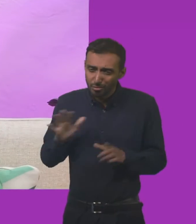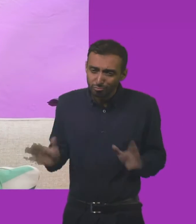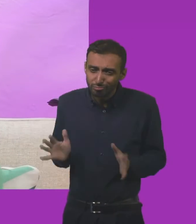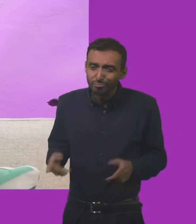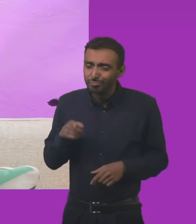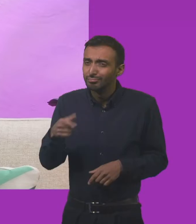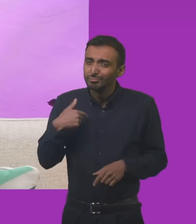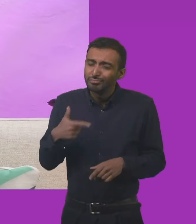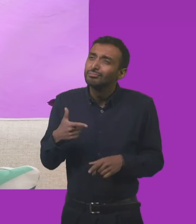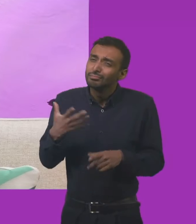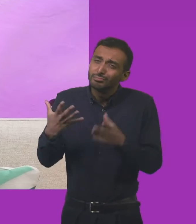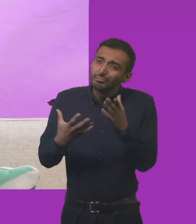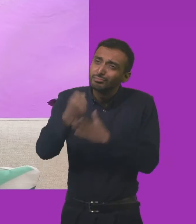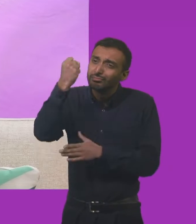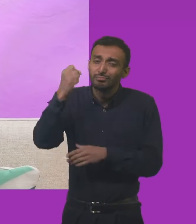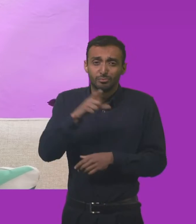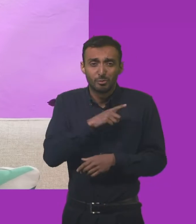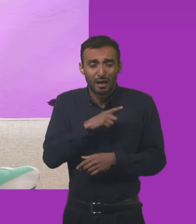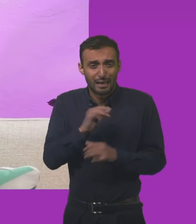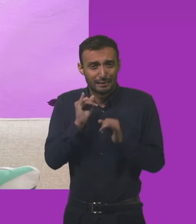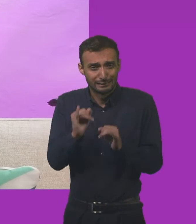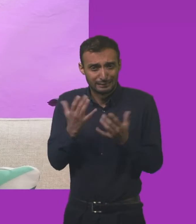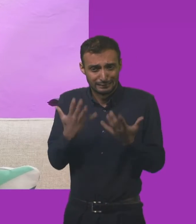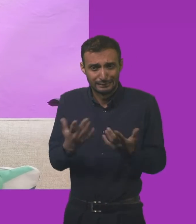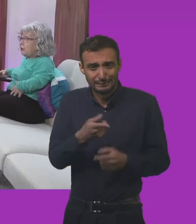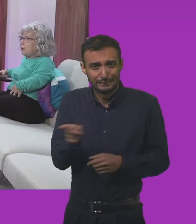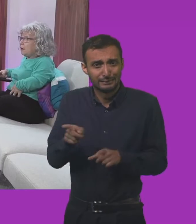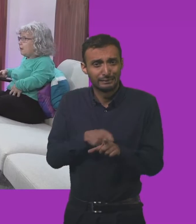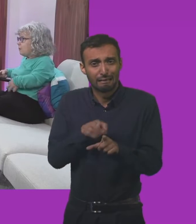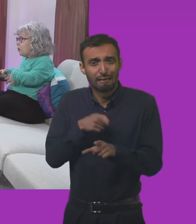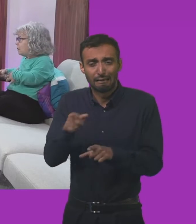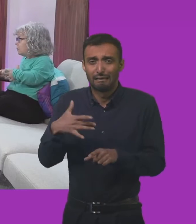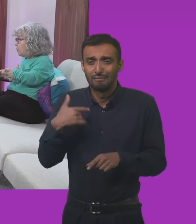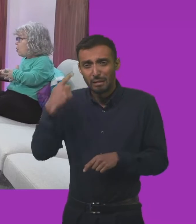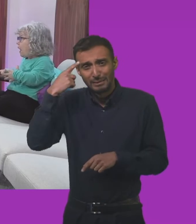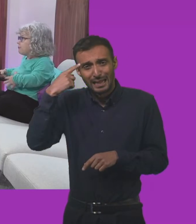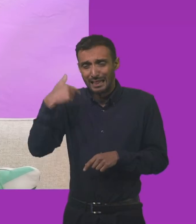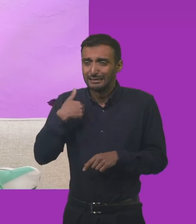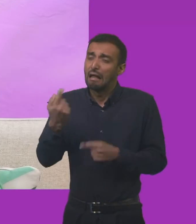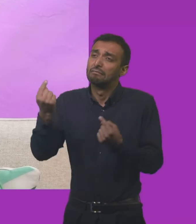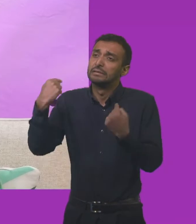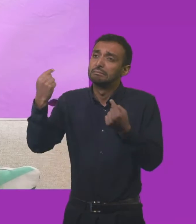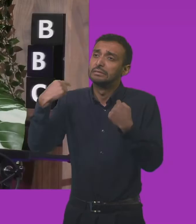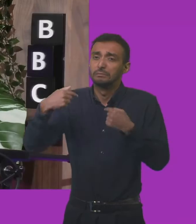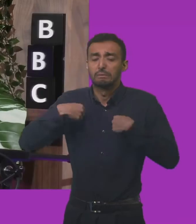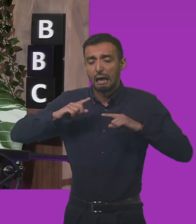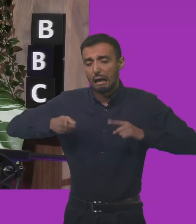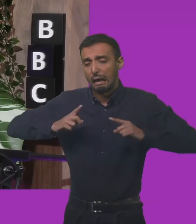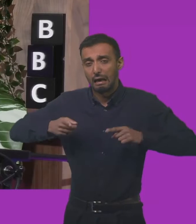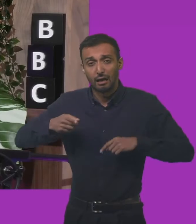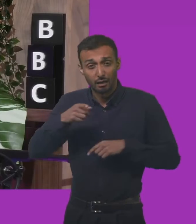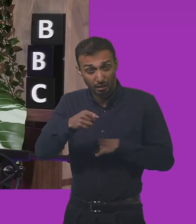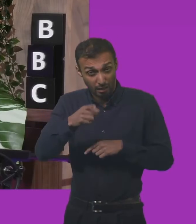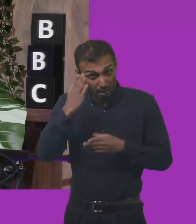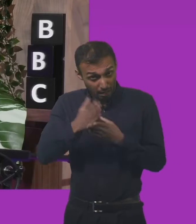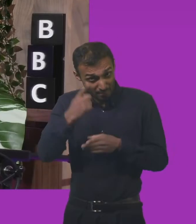personal greatness, because right now our younger people have a very victim mentality. Do you think? Oh, absolutely. I mean, all younger people or